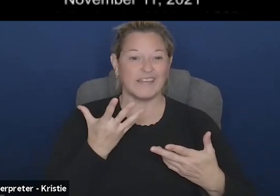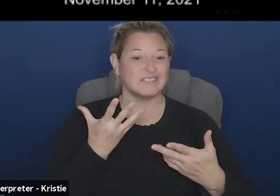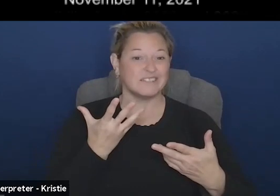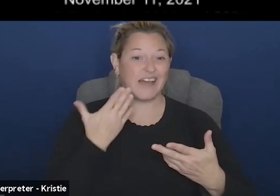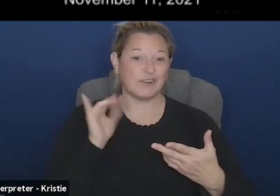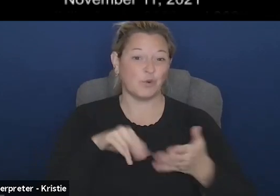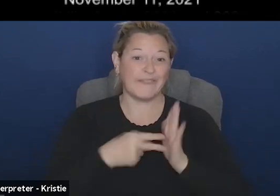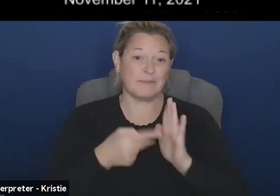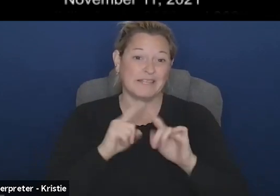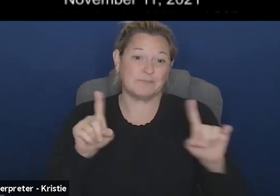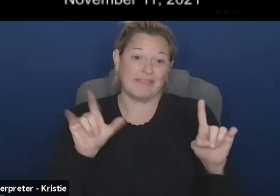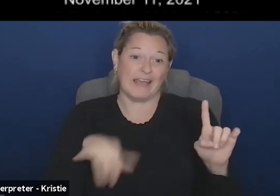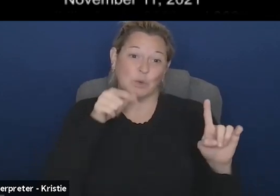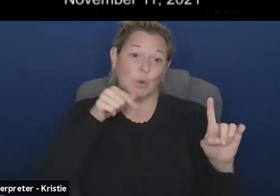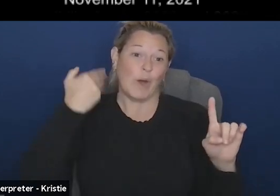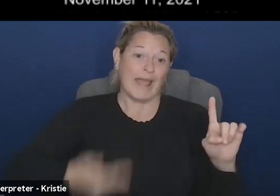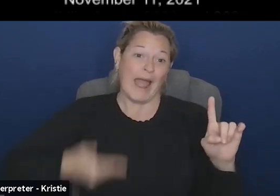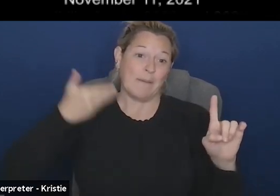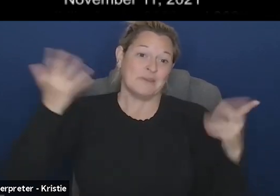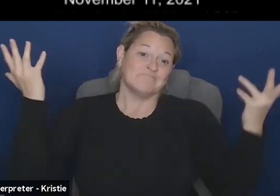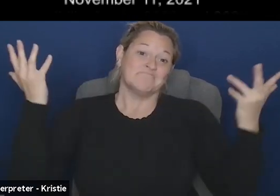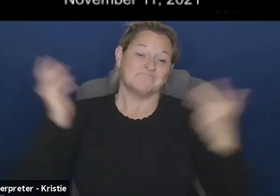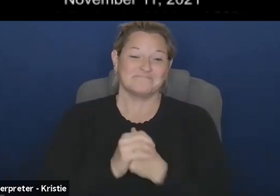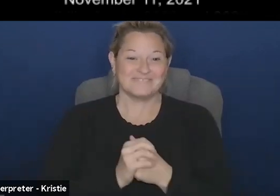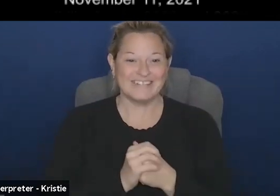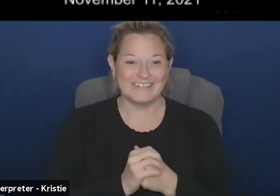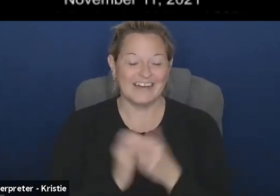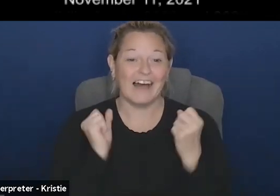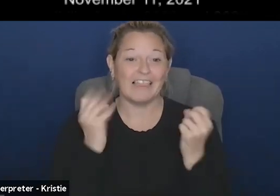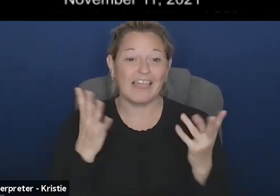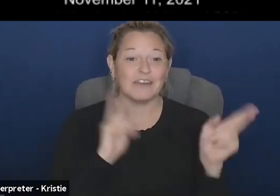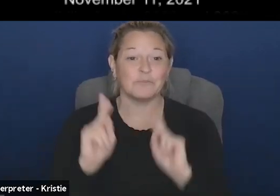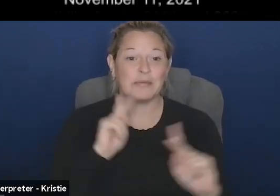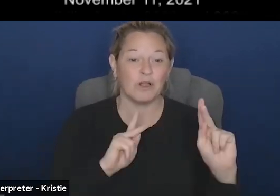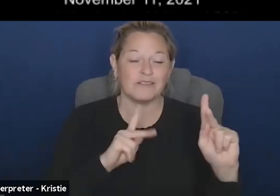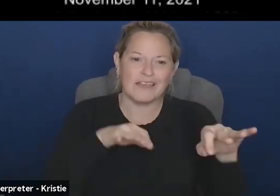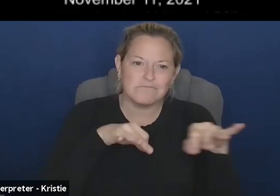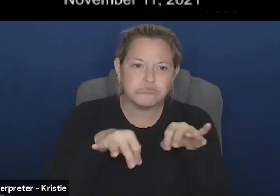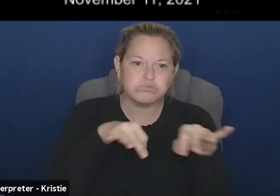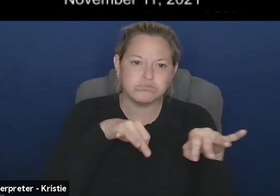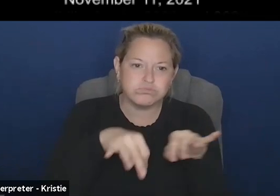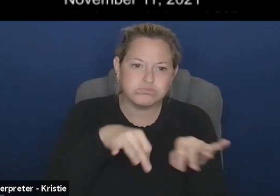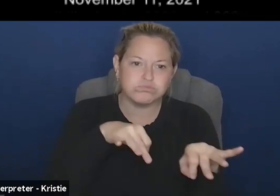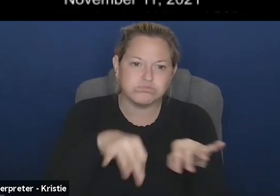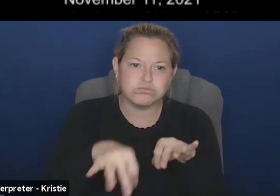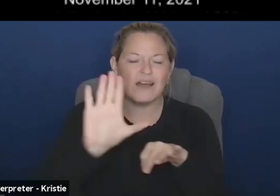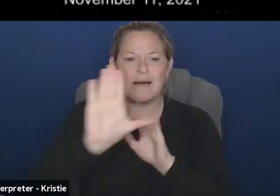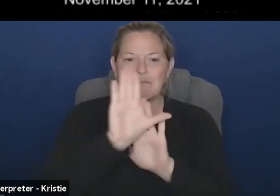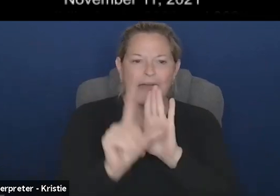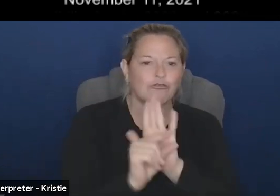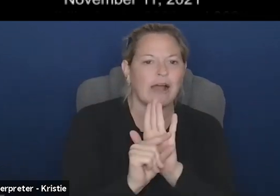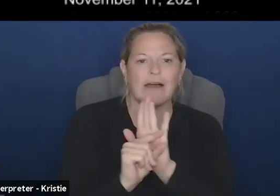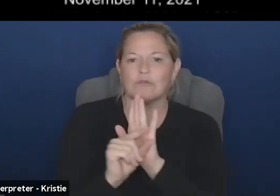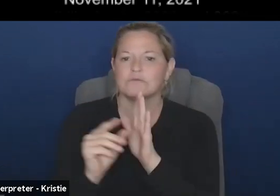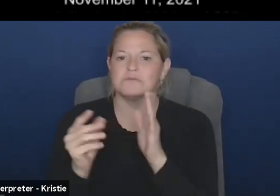am. And a lot of people go into all of this stuff about what their background is and what